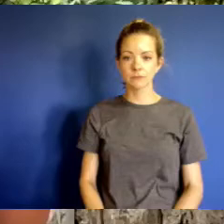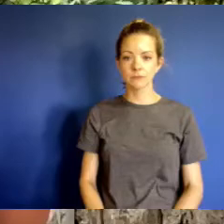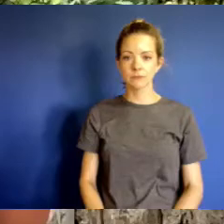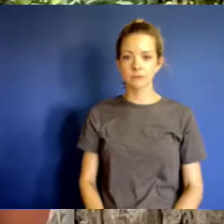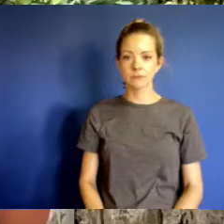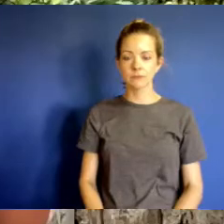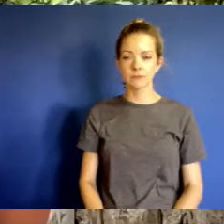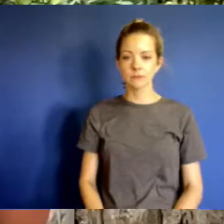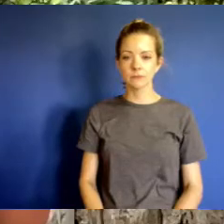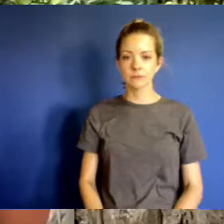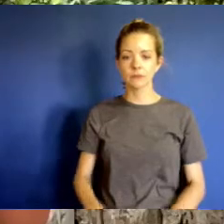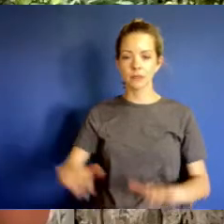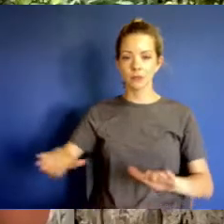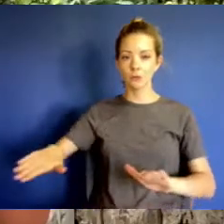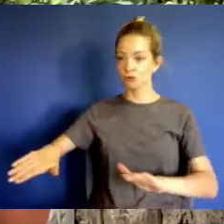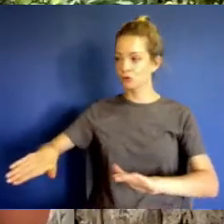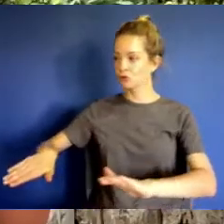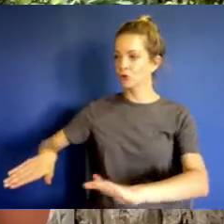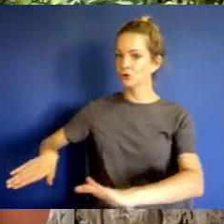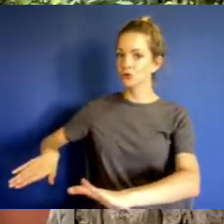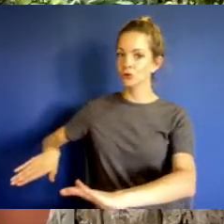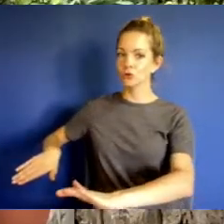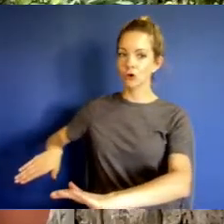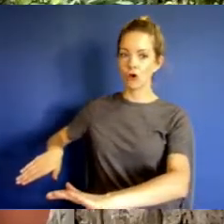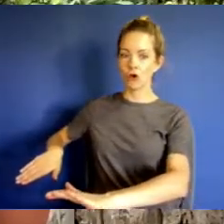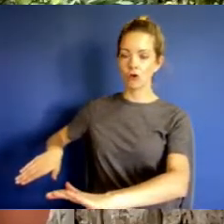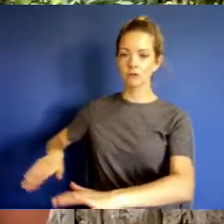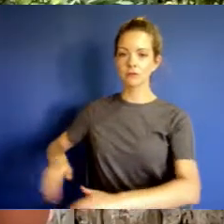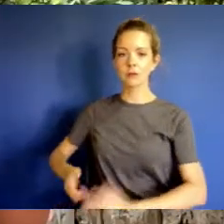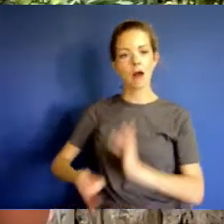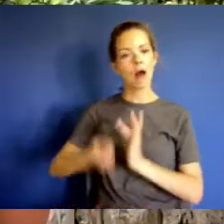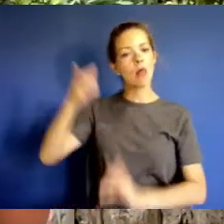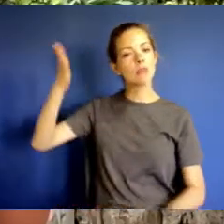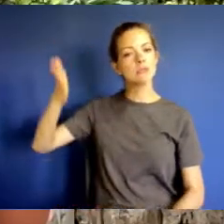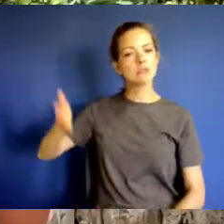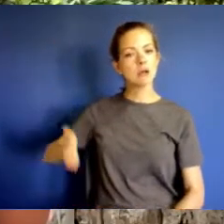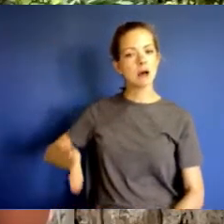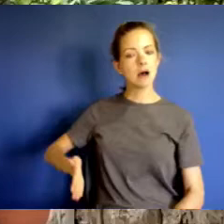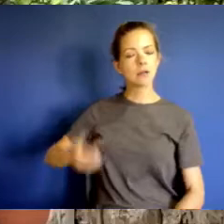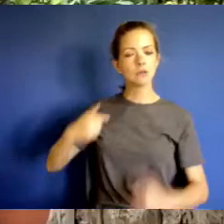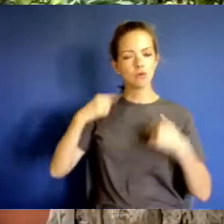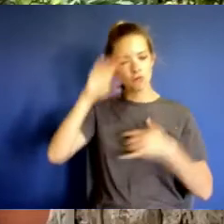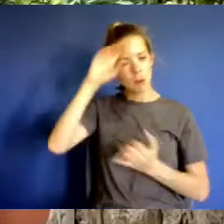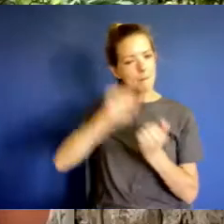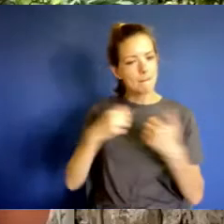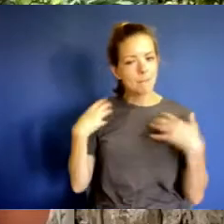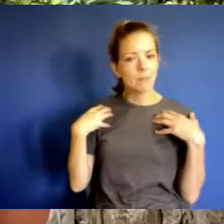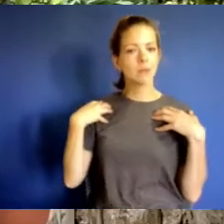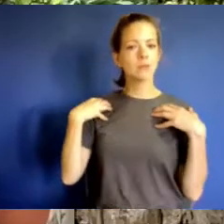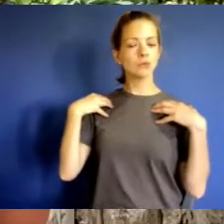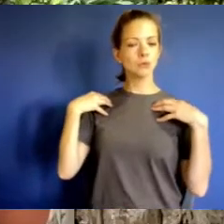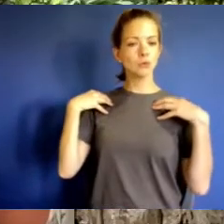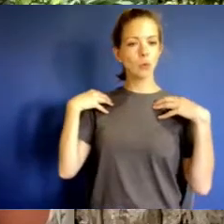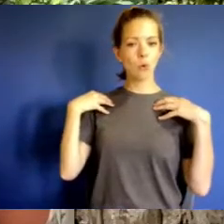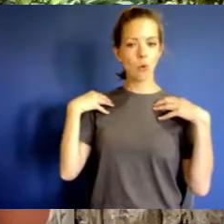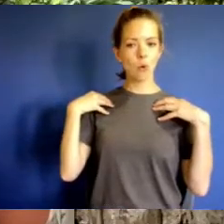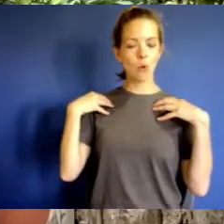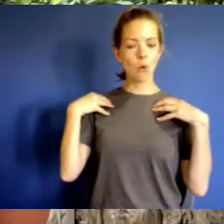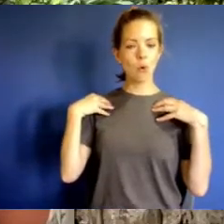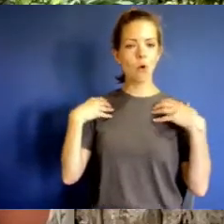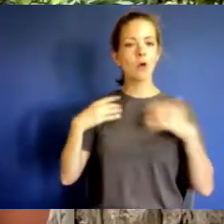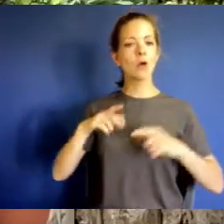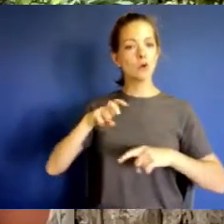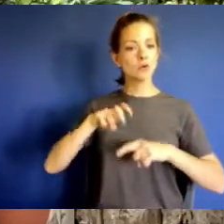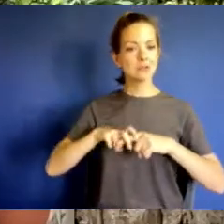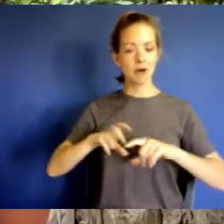And we're going to bring the right arm round, turn the body to the left. So we're sitting up really tall, we're still sitting